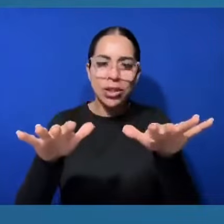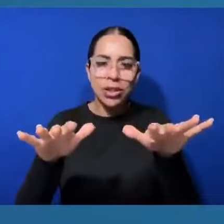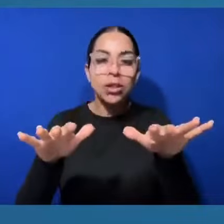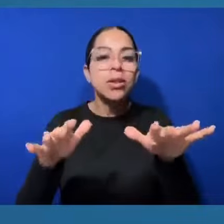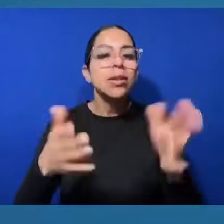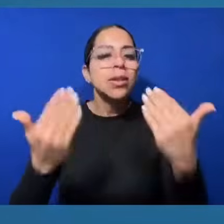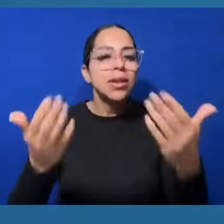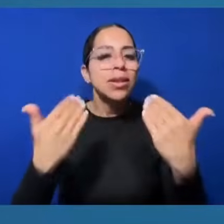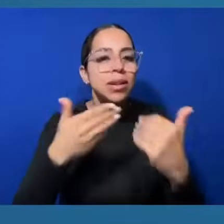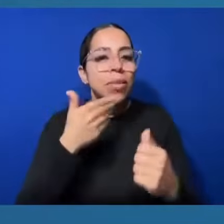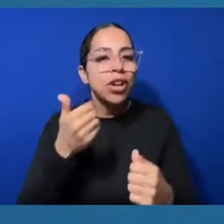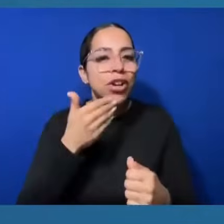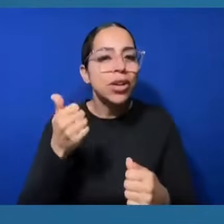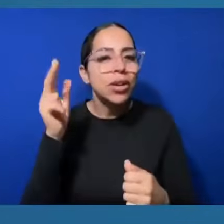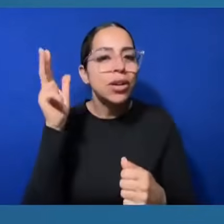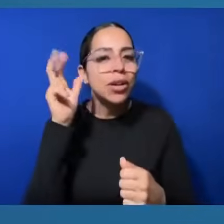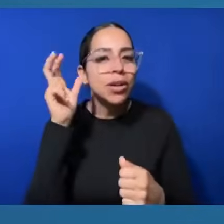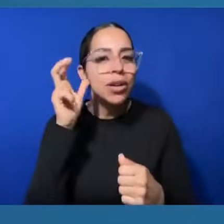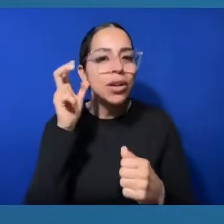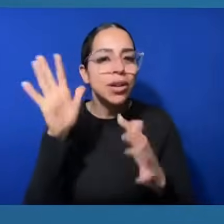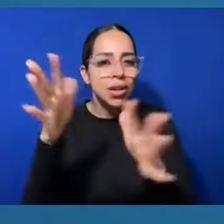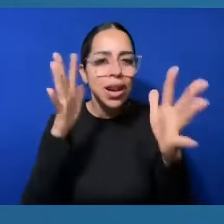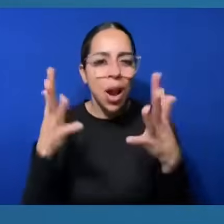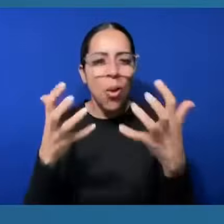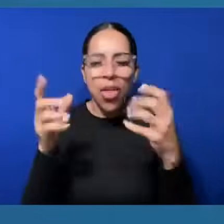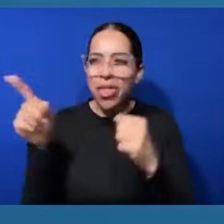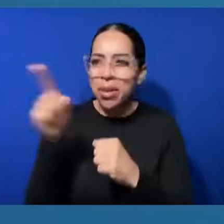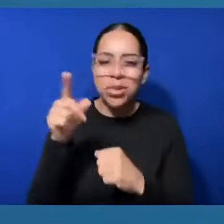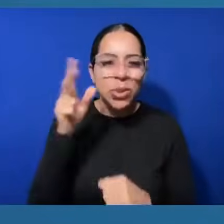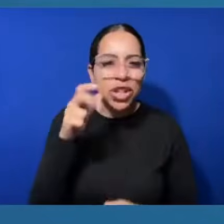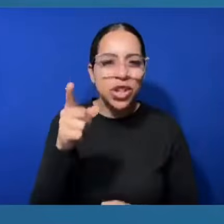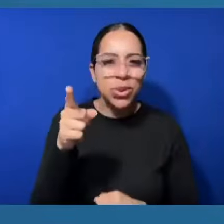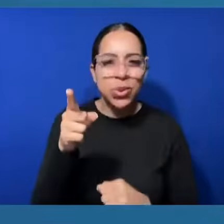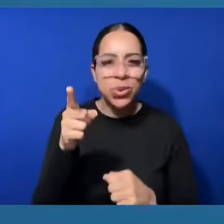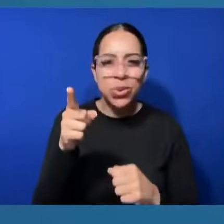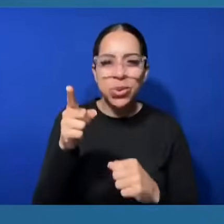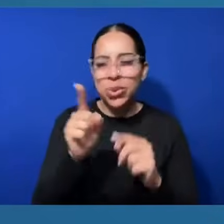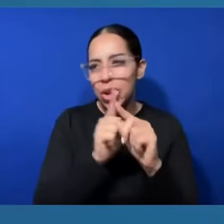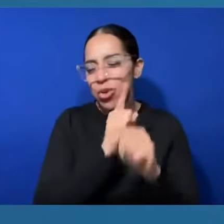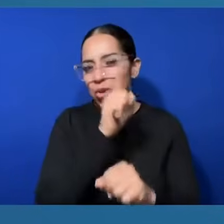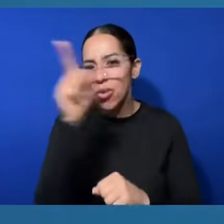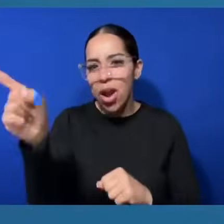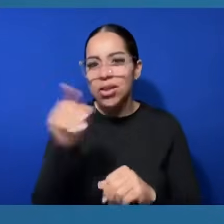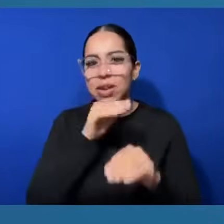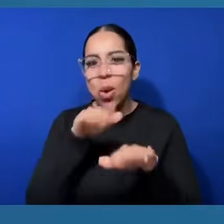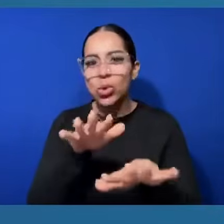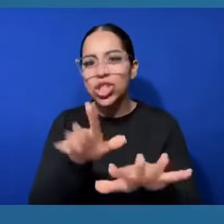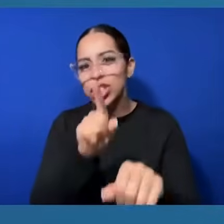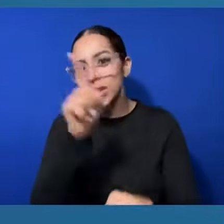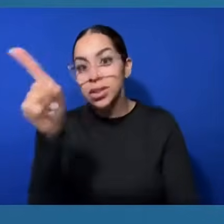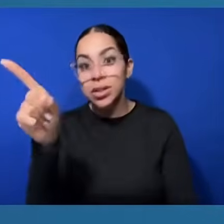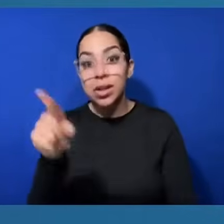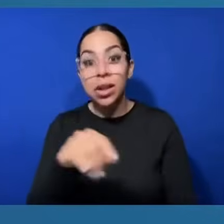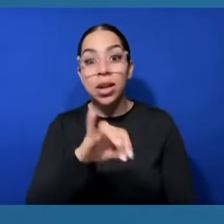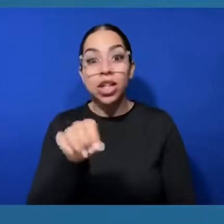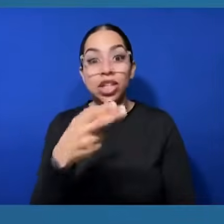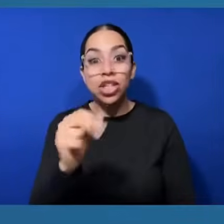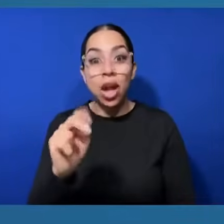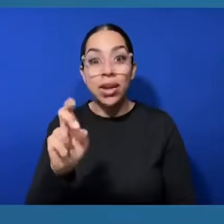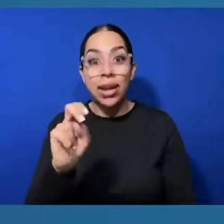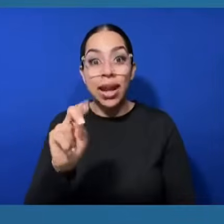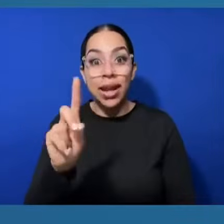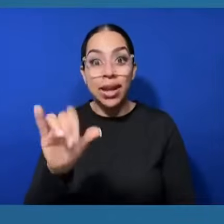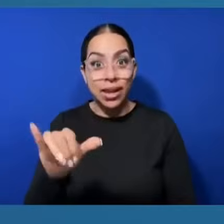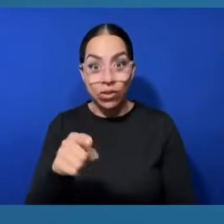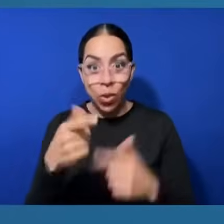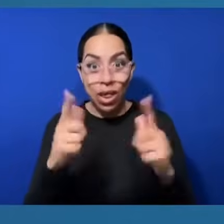I want them to hear you across the ocean. Let them know. As John Kennedy, if you allow me to quote another Irish Catholic, because that's what